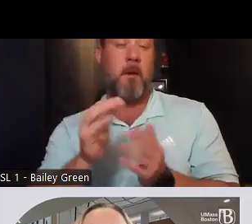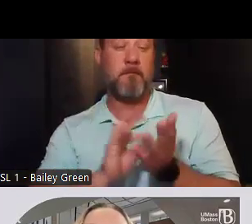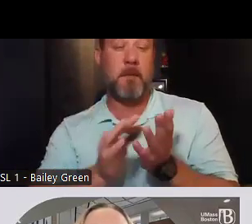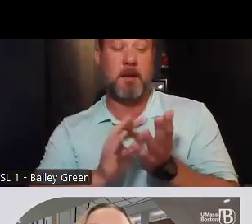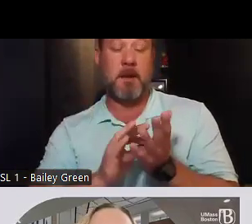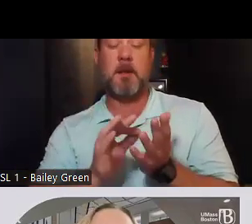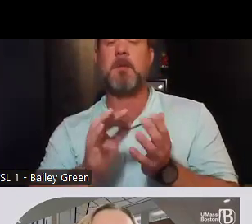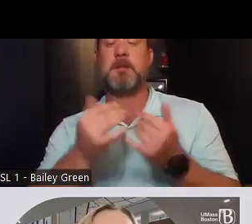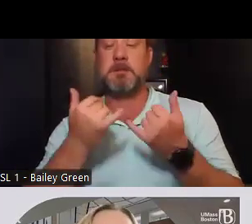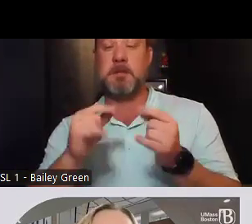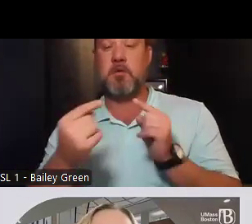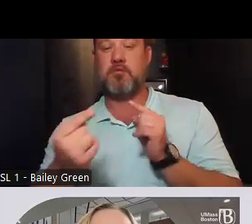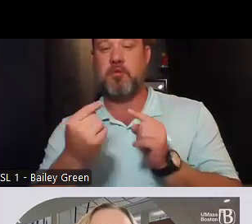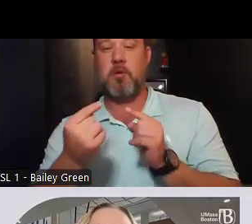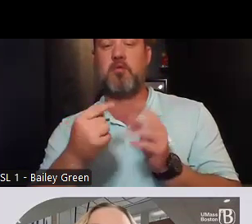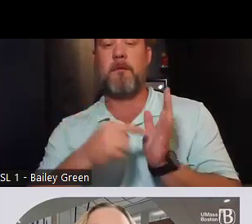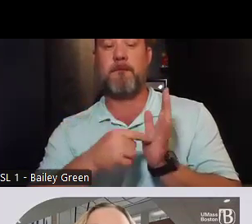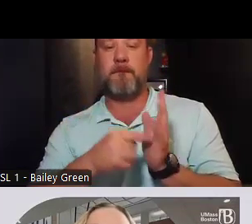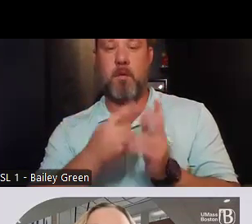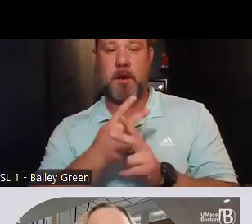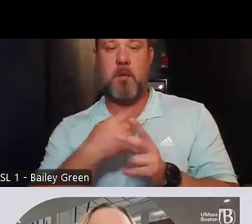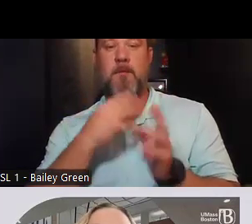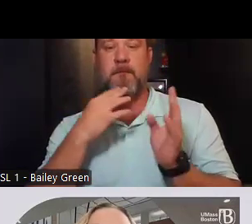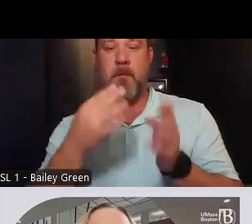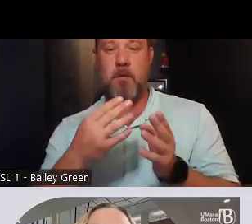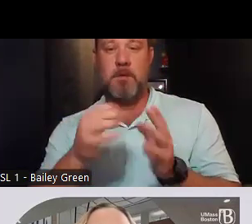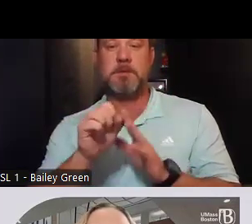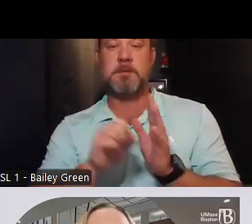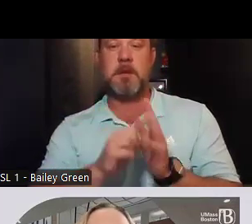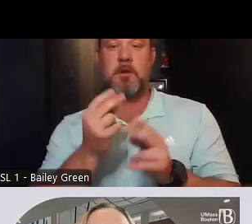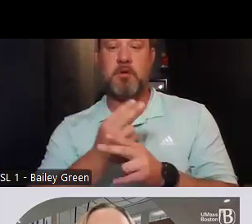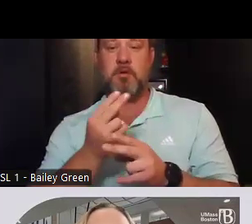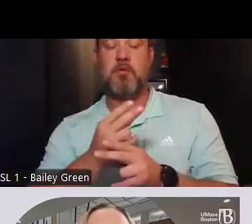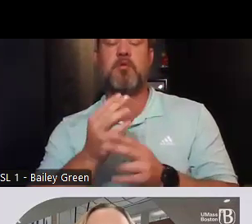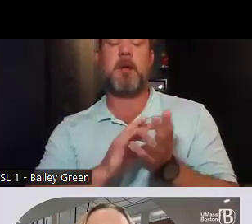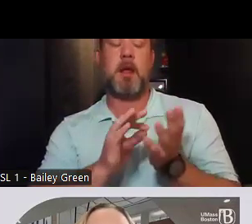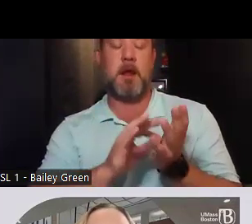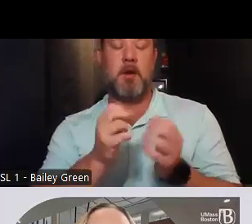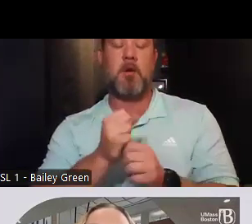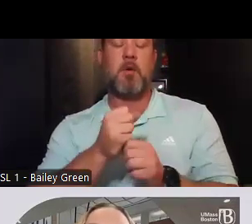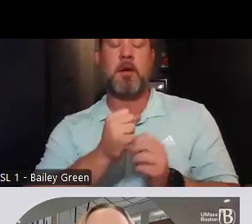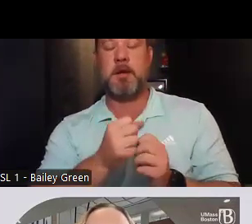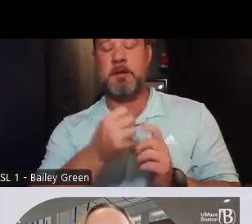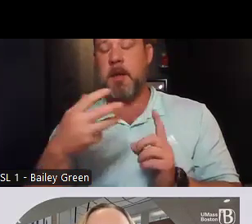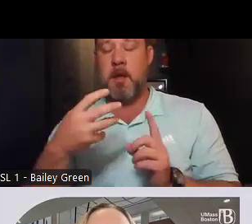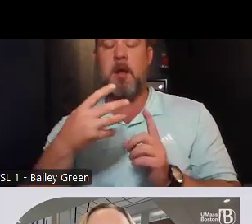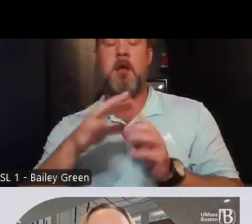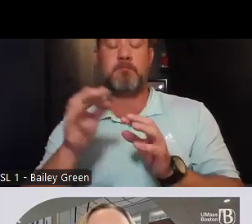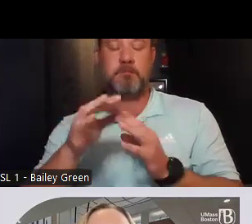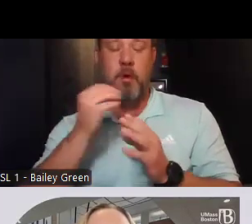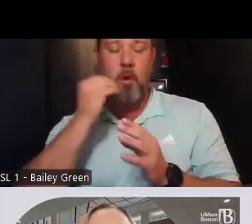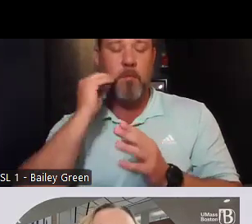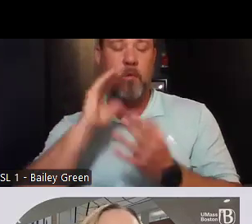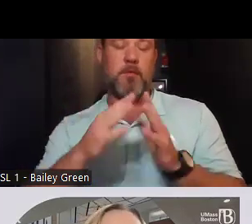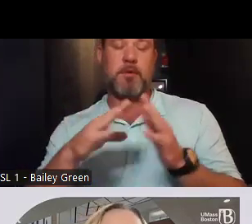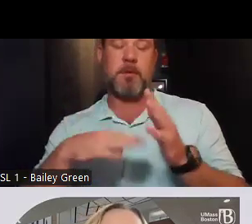eligibility but still struggle to afford care. So we focused on how states use Medicaid options to expand access to home and community-based